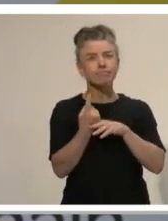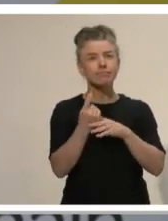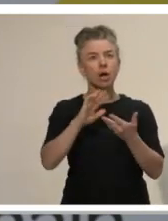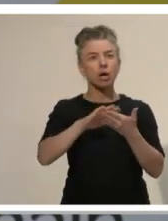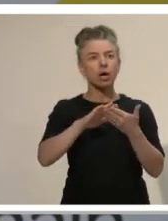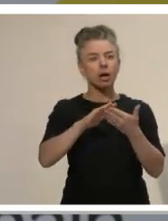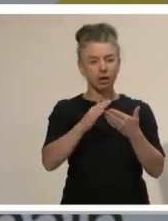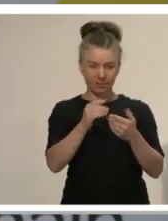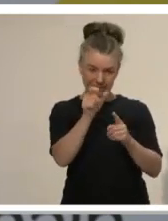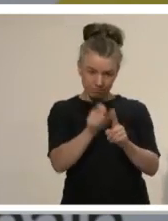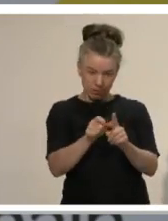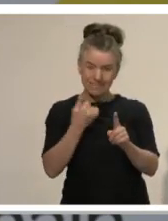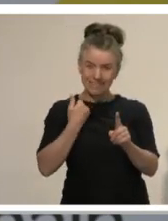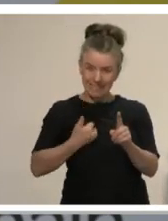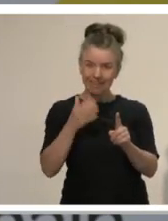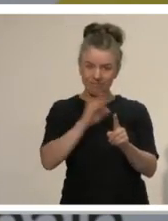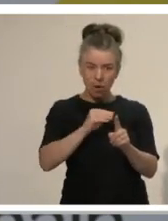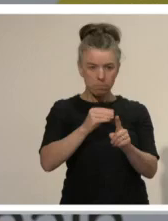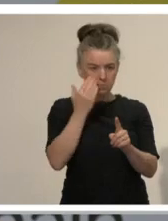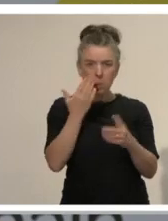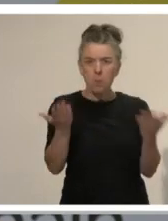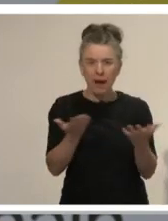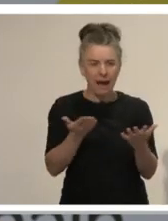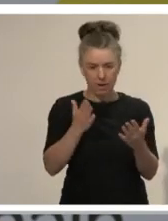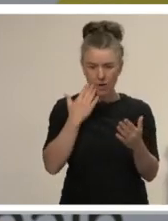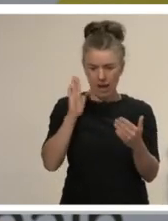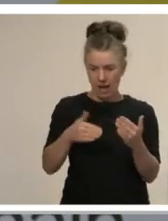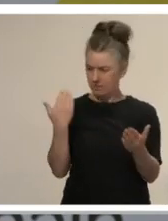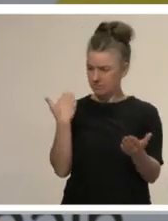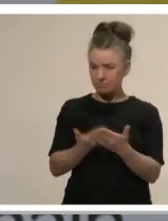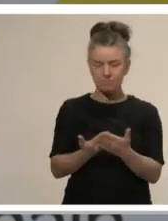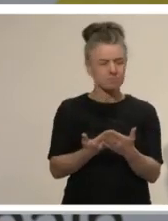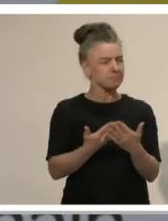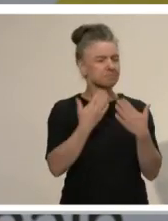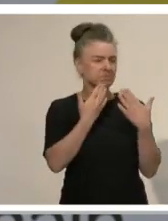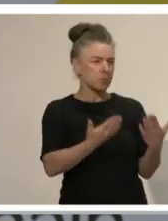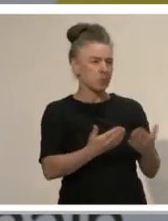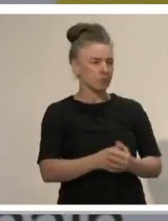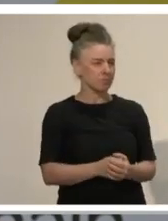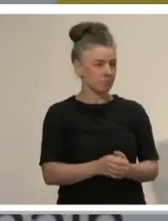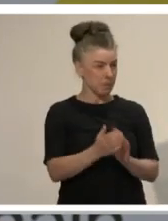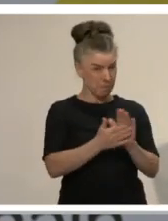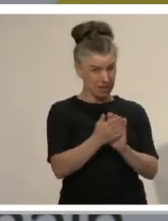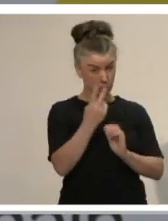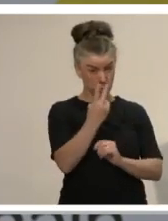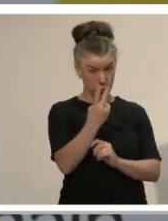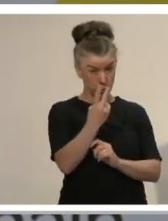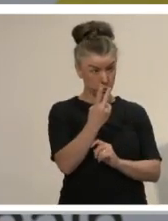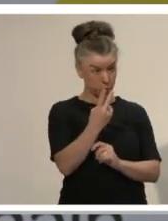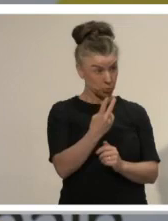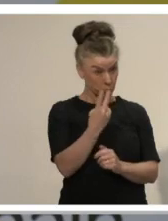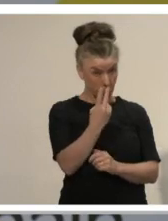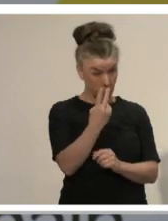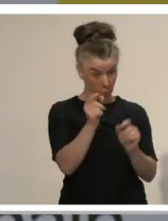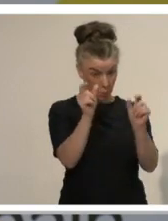say exactly, but we'll find out that information and we'll make it available. Essentially just like 2 known chains of transmission that